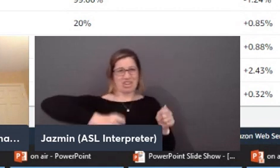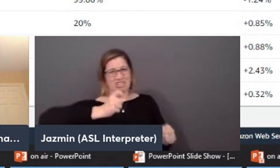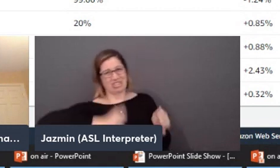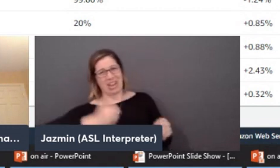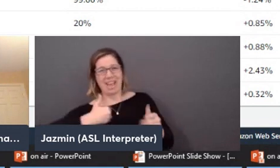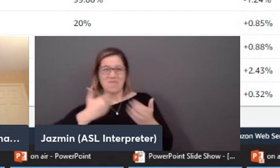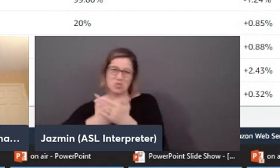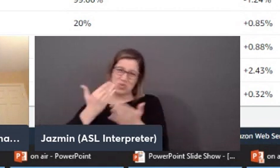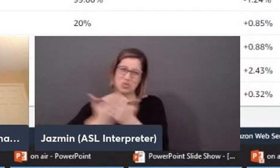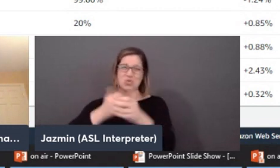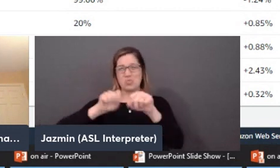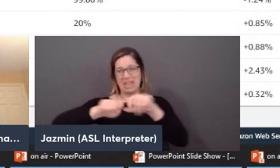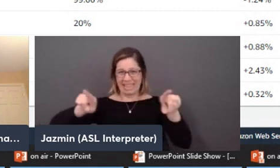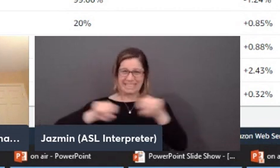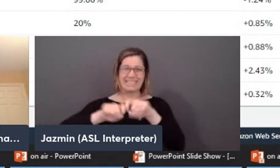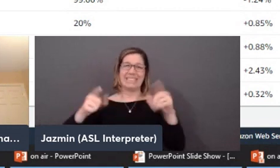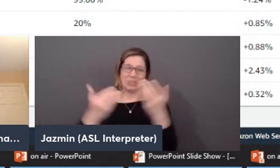releases.